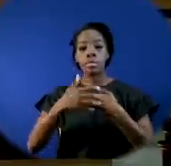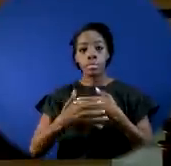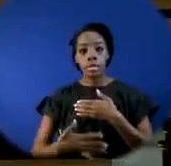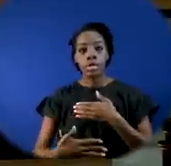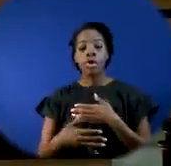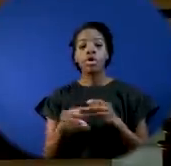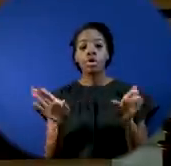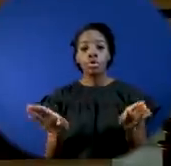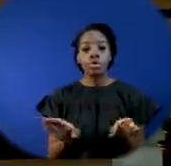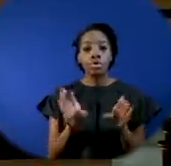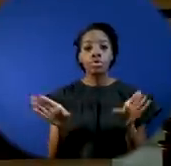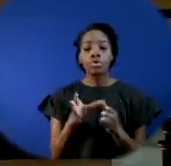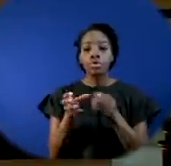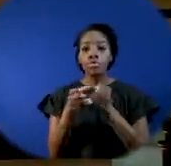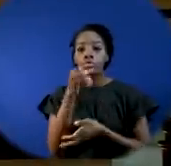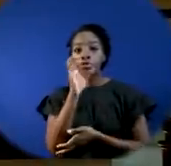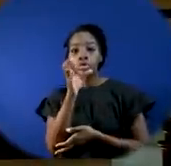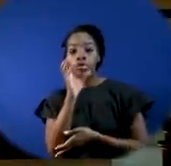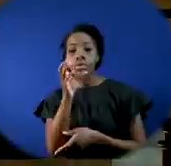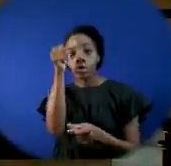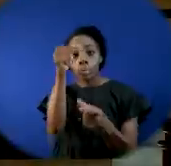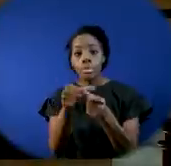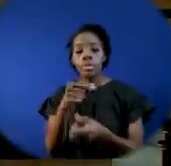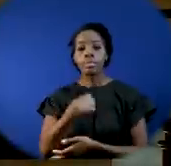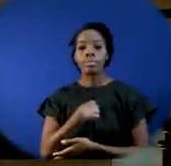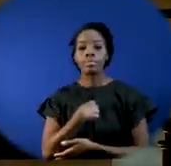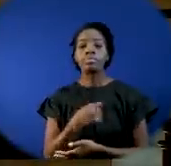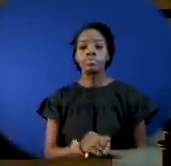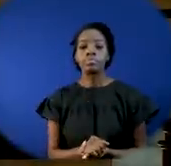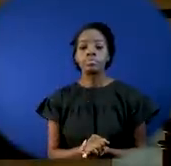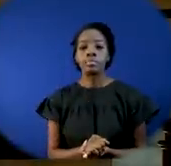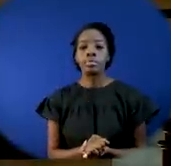Do this as often as you drink it in remembrance of me."